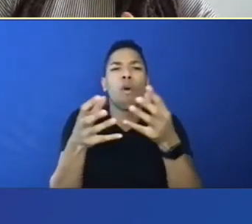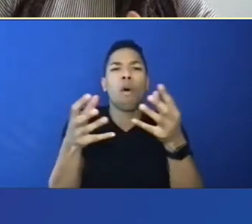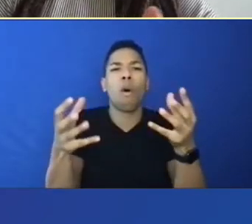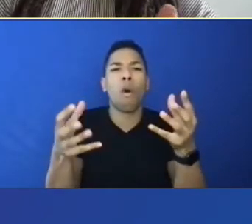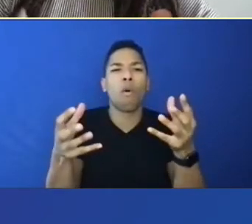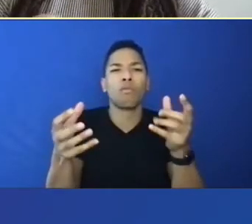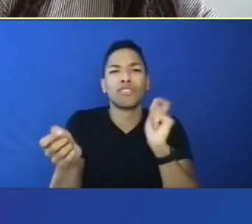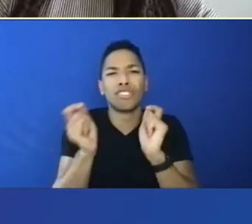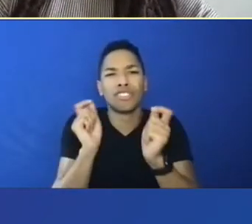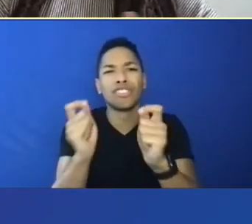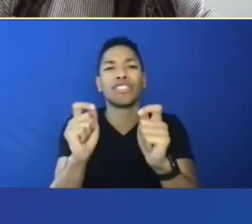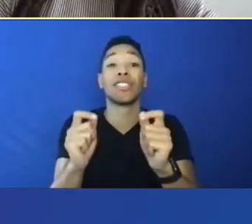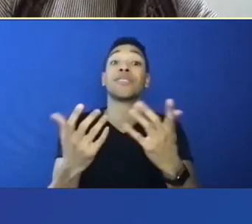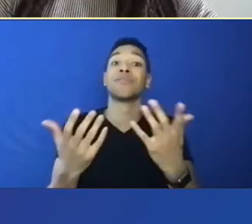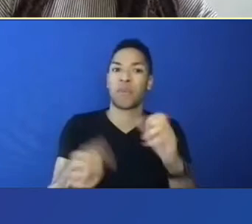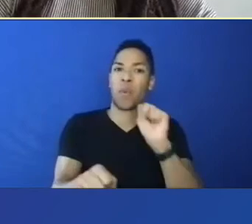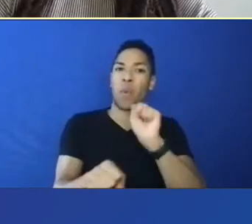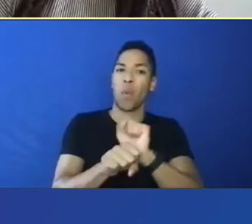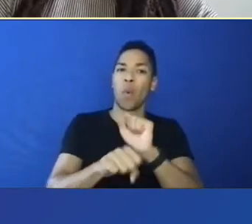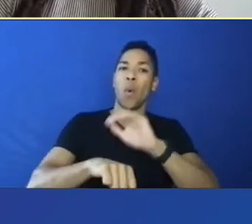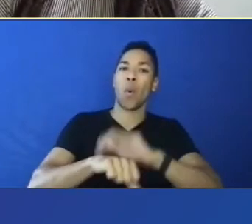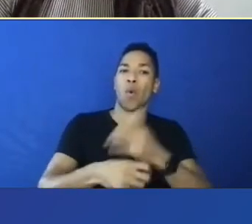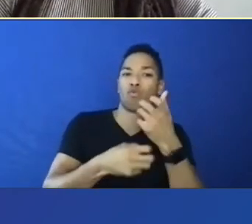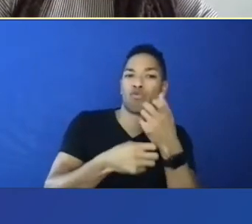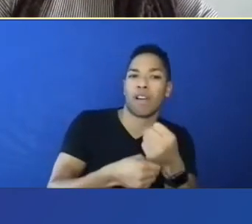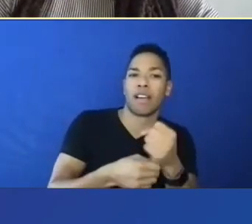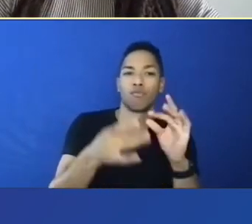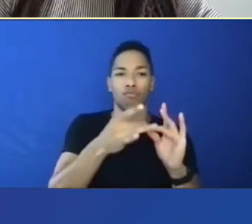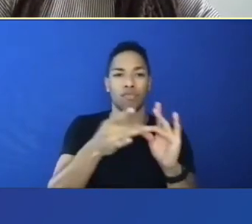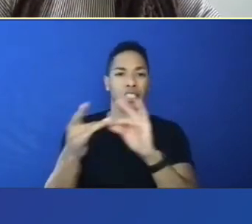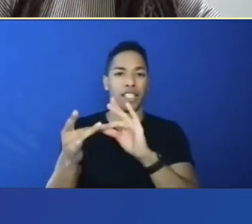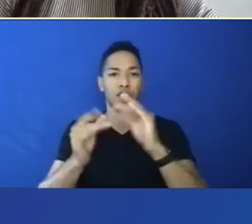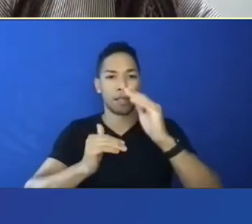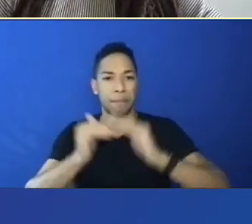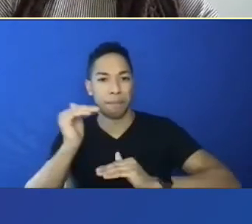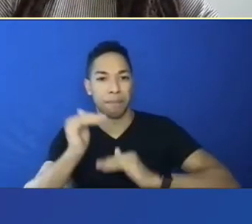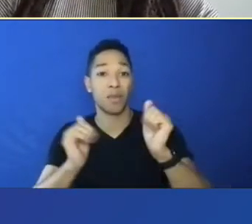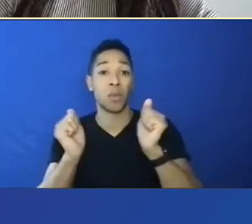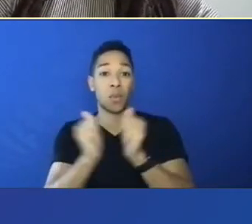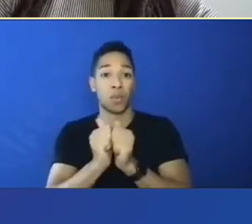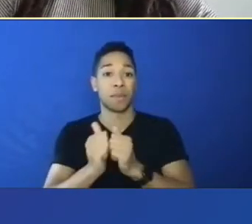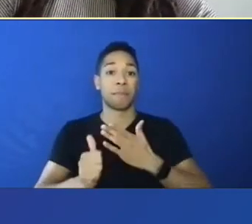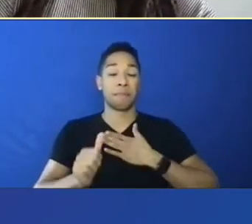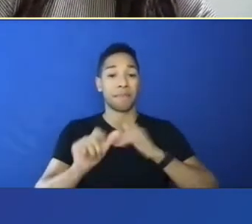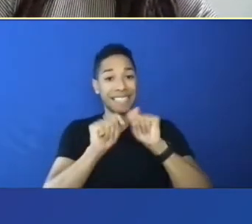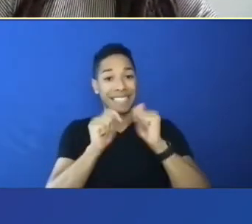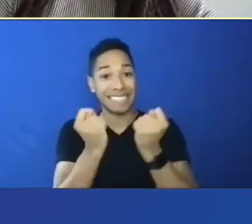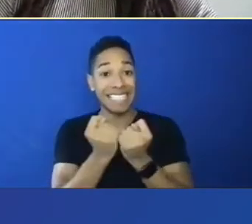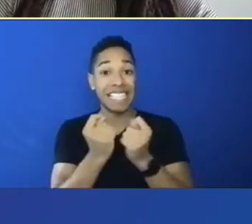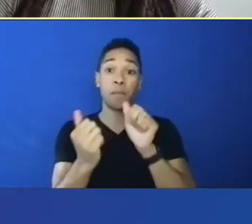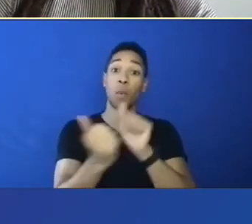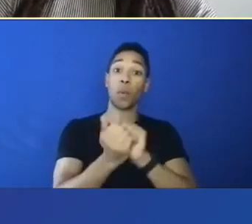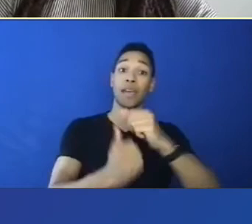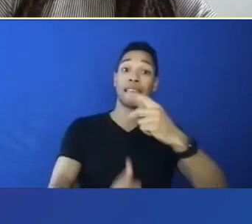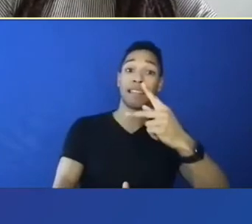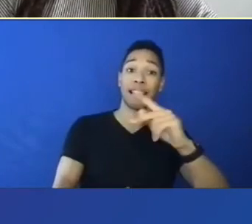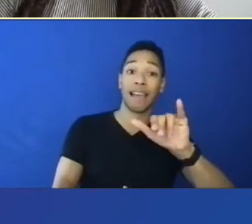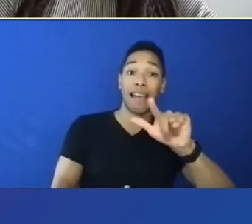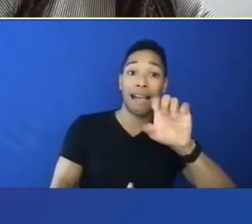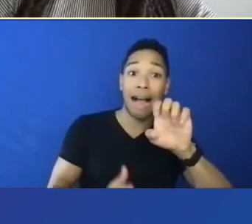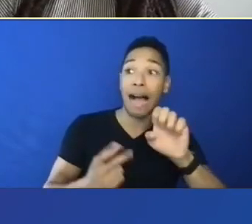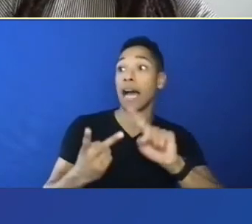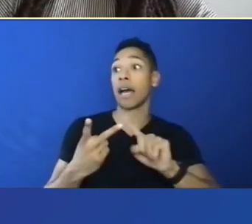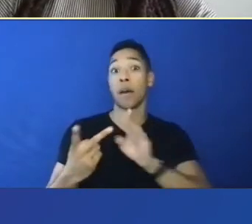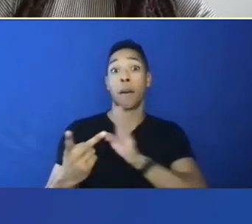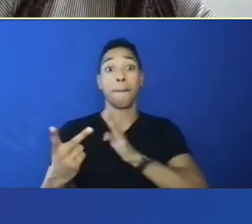on the trust and the relationship building with my team, with Kyle, with the dancers, with the staff, with the